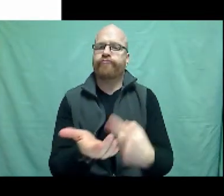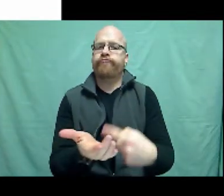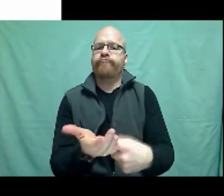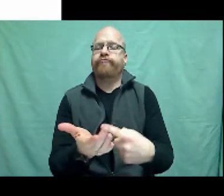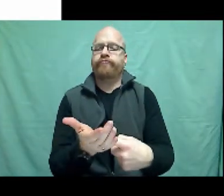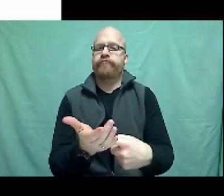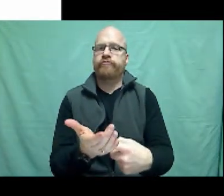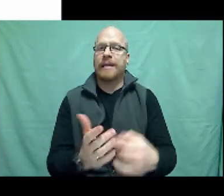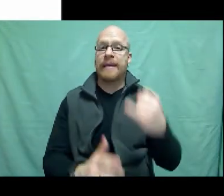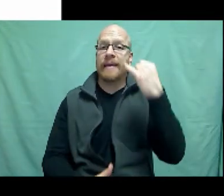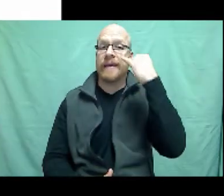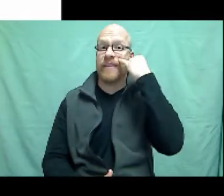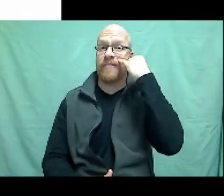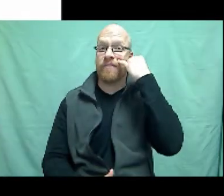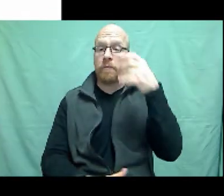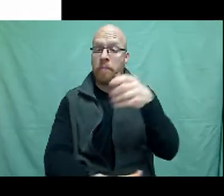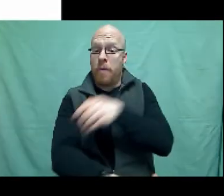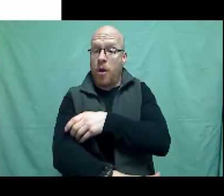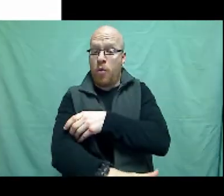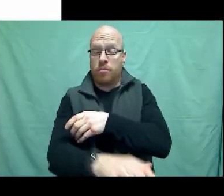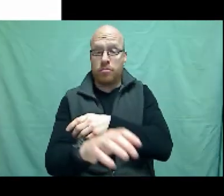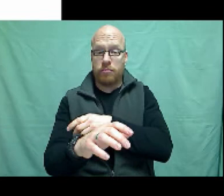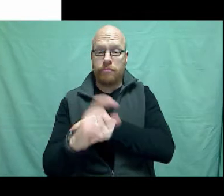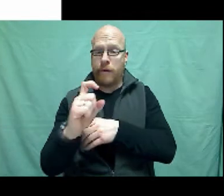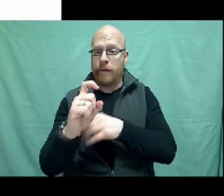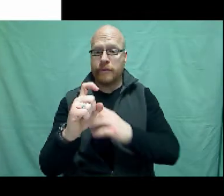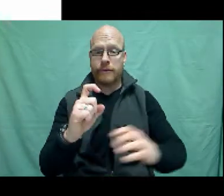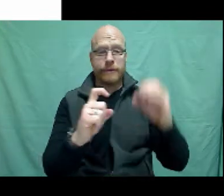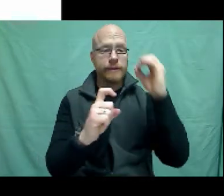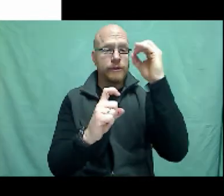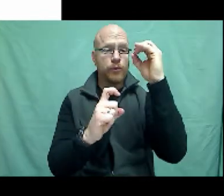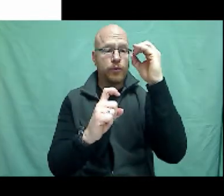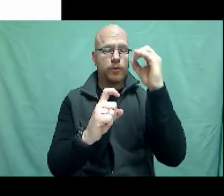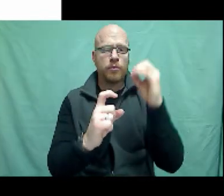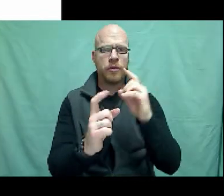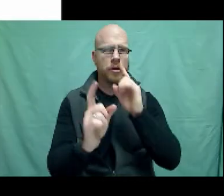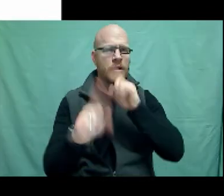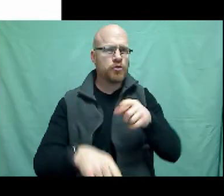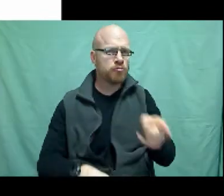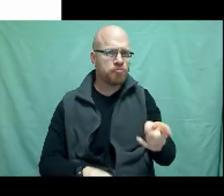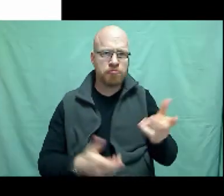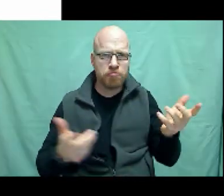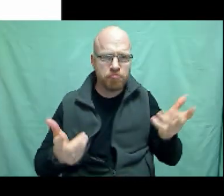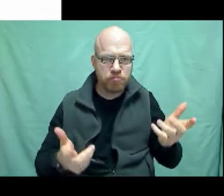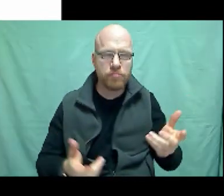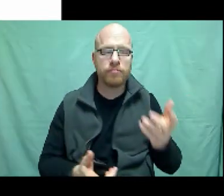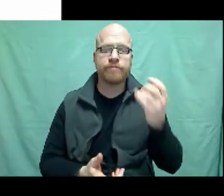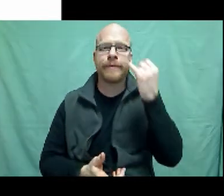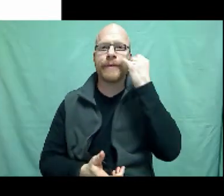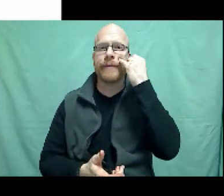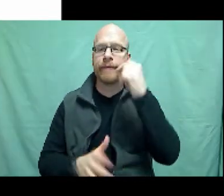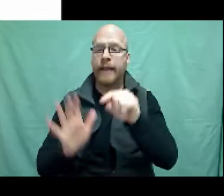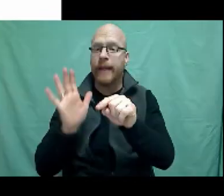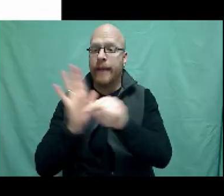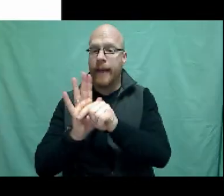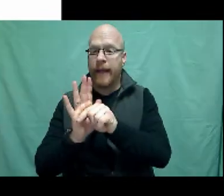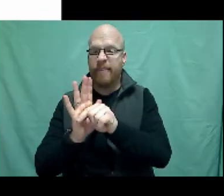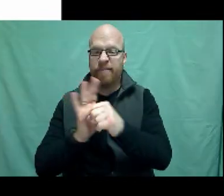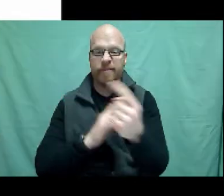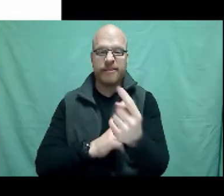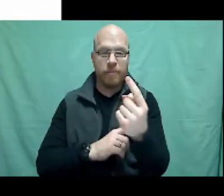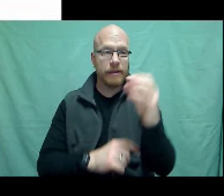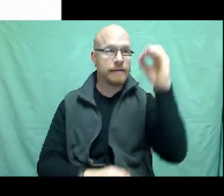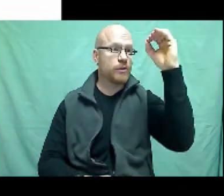first rule we have here is if a number is raised to the zero power, what's